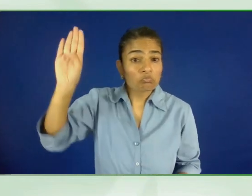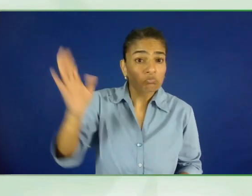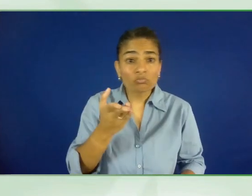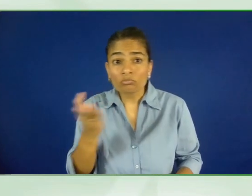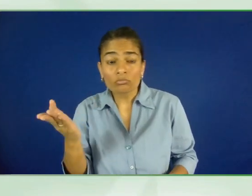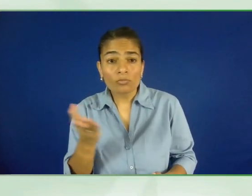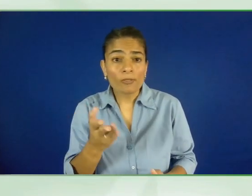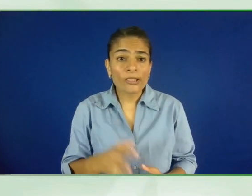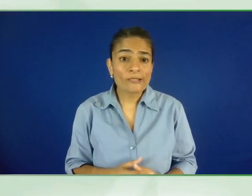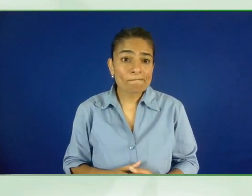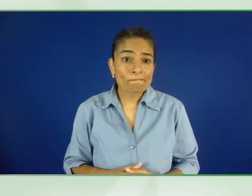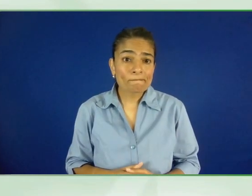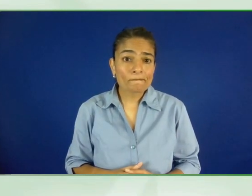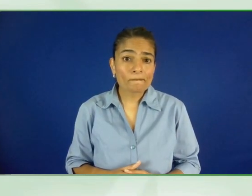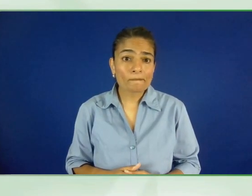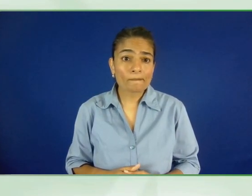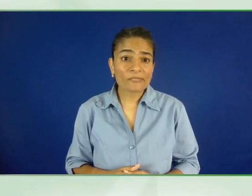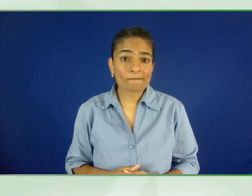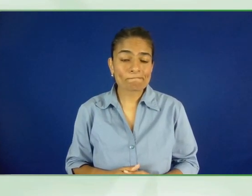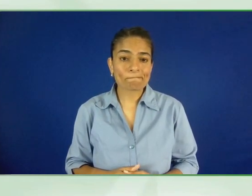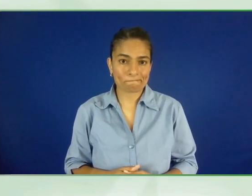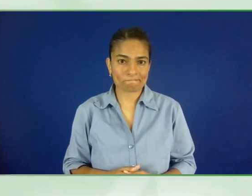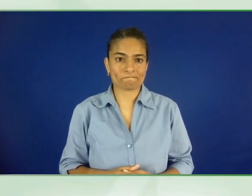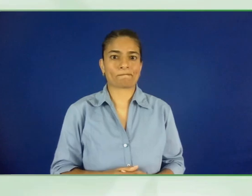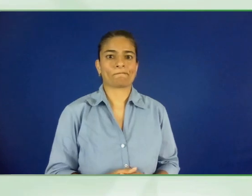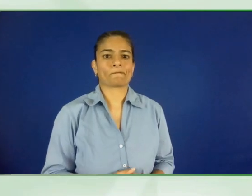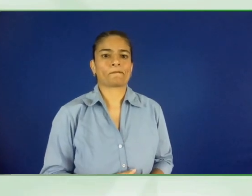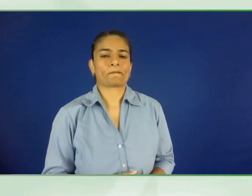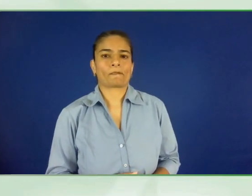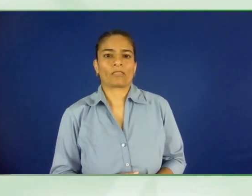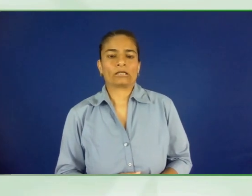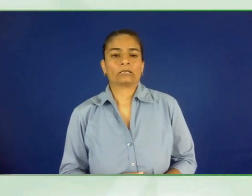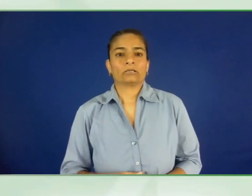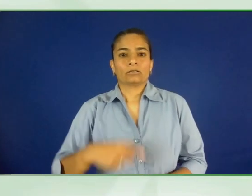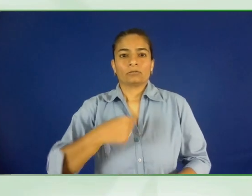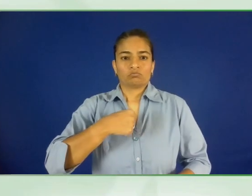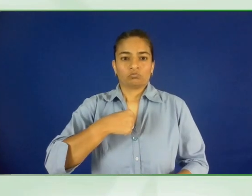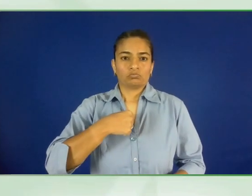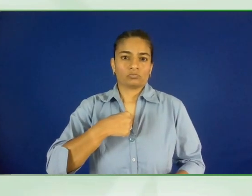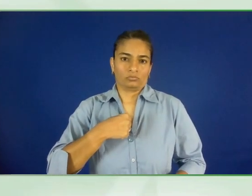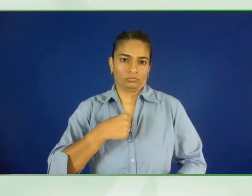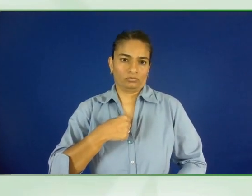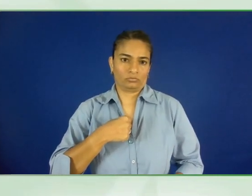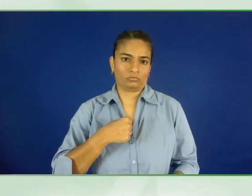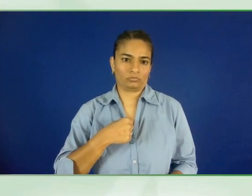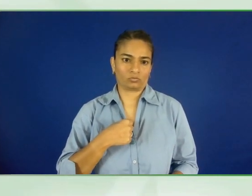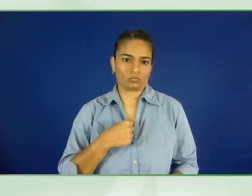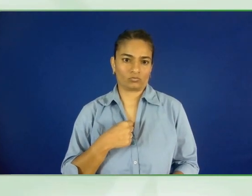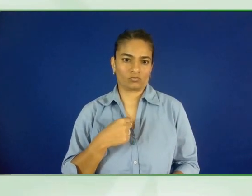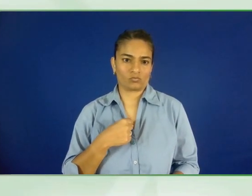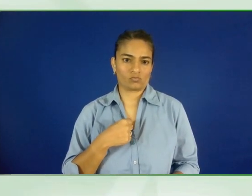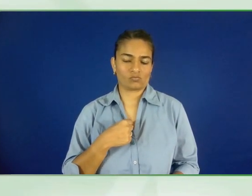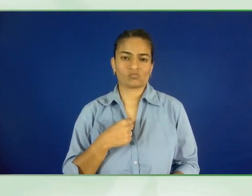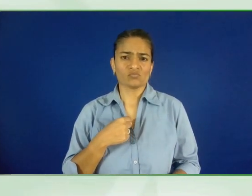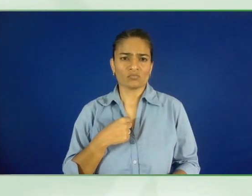my own experience, I often try, I know this is very hard, but often I try and drown the voices out. I'm like, okay, if you want